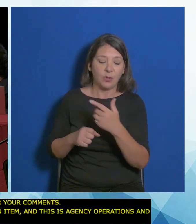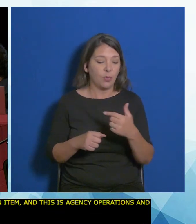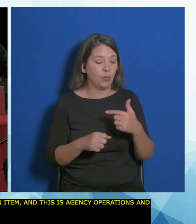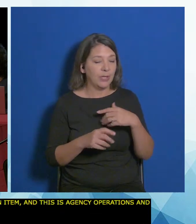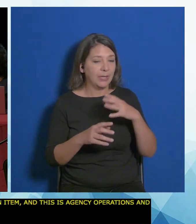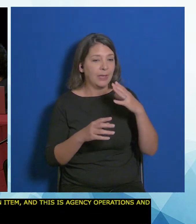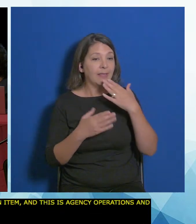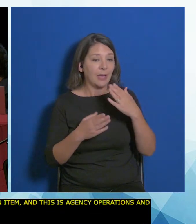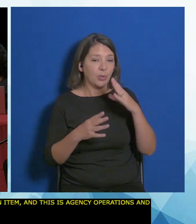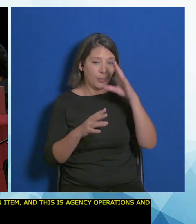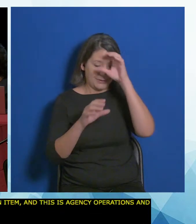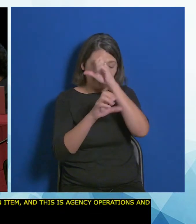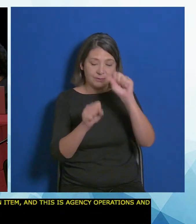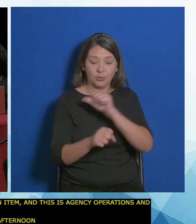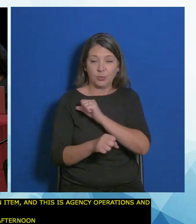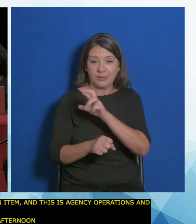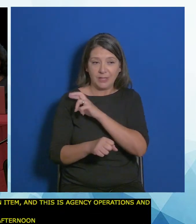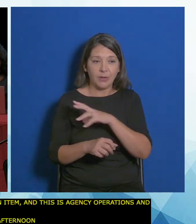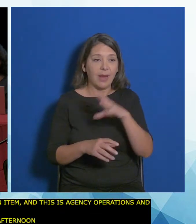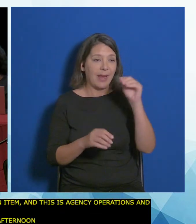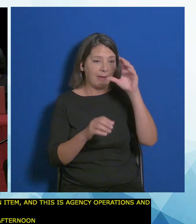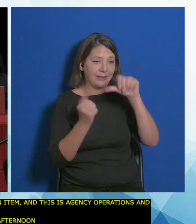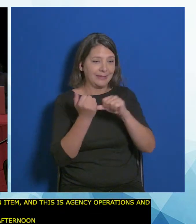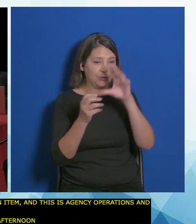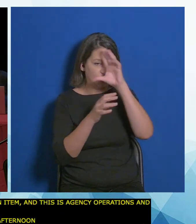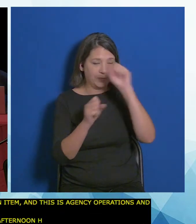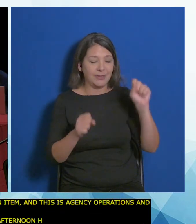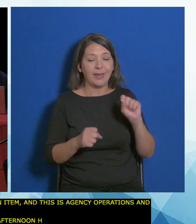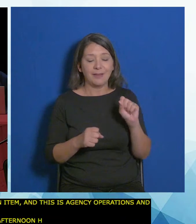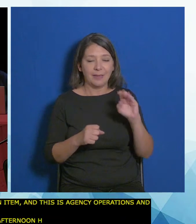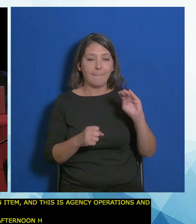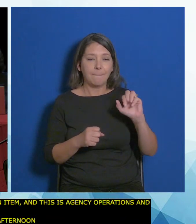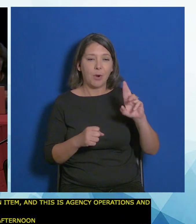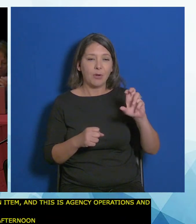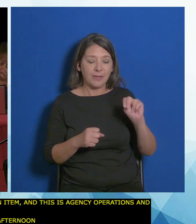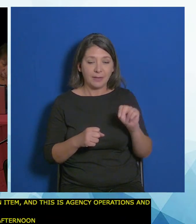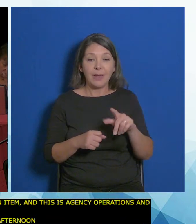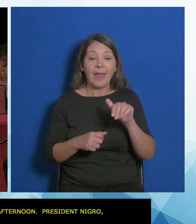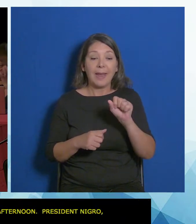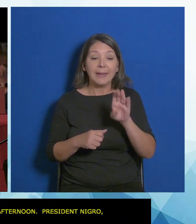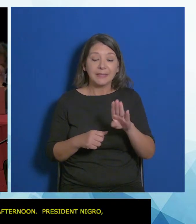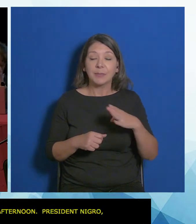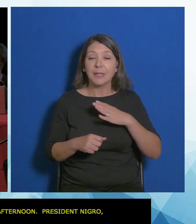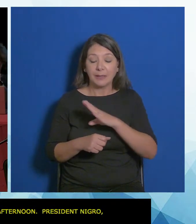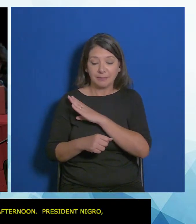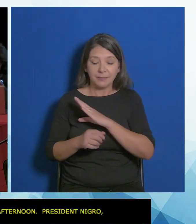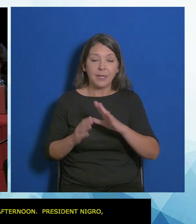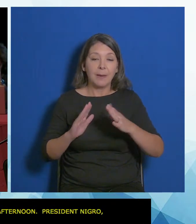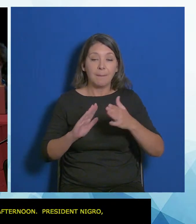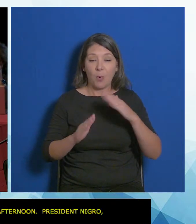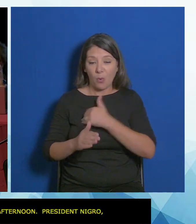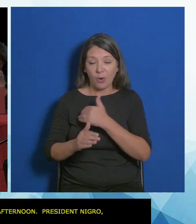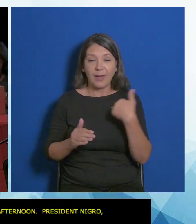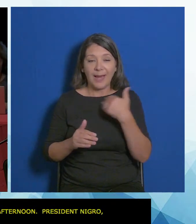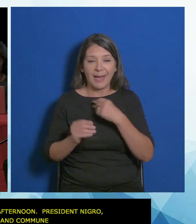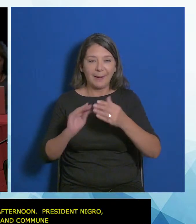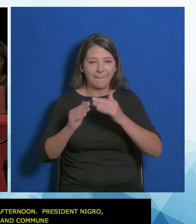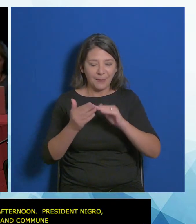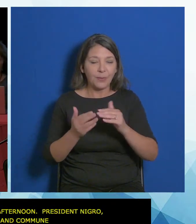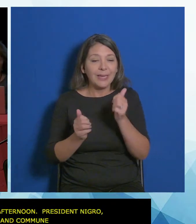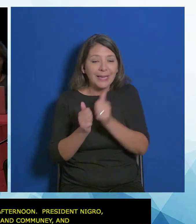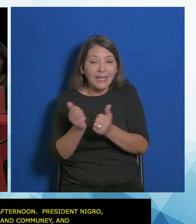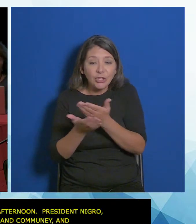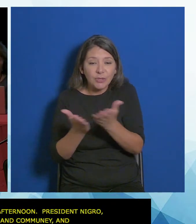Superintendent Martin, members of the board, the ASDB community, and staff members. Each of the directors have provided to you